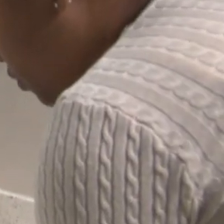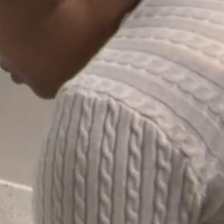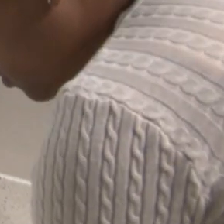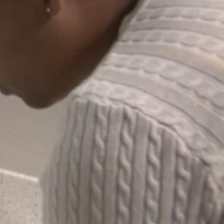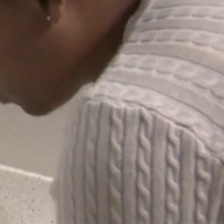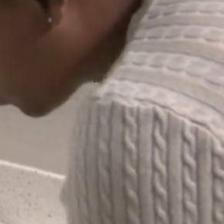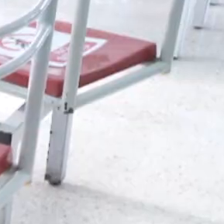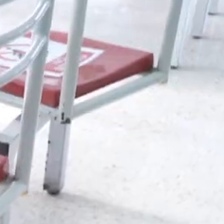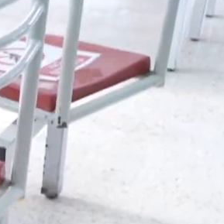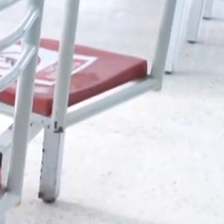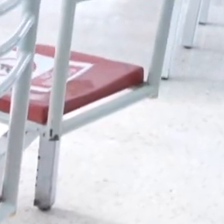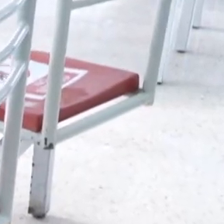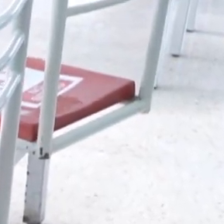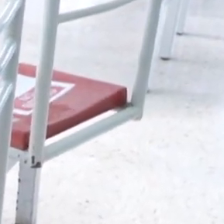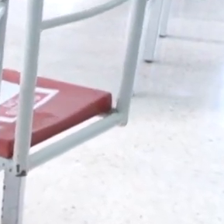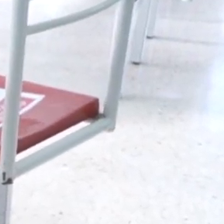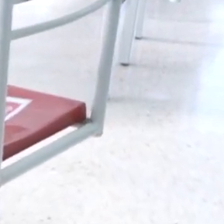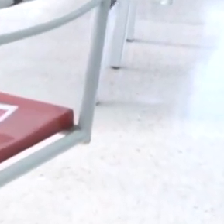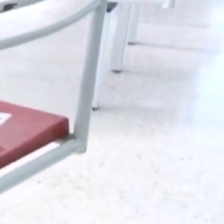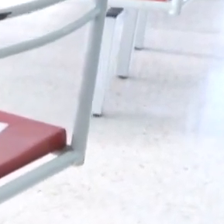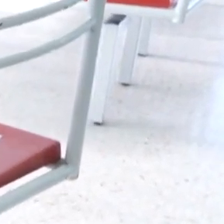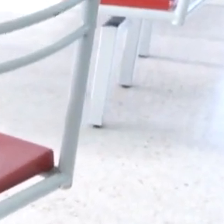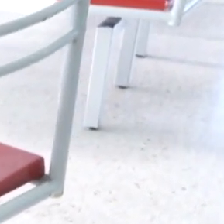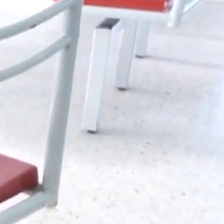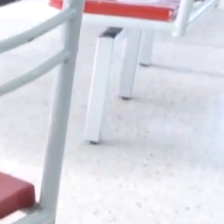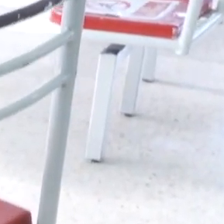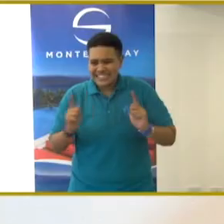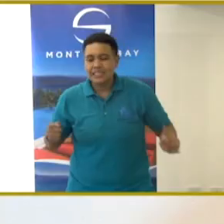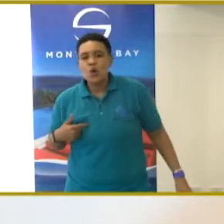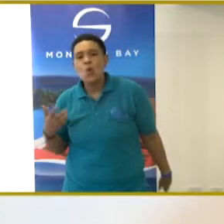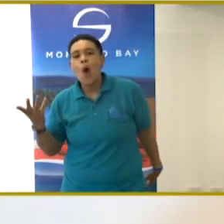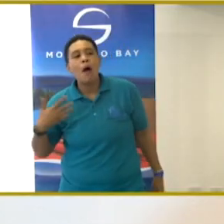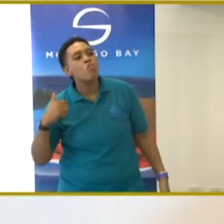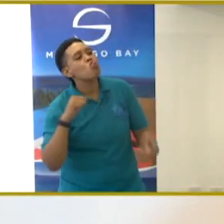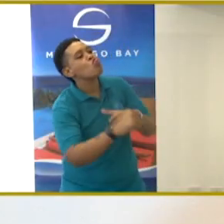washing the hands, keeping your physical distancing from others,